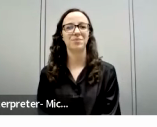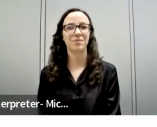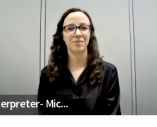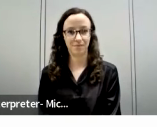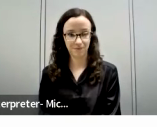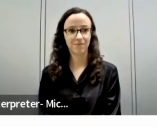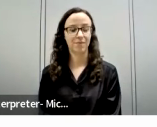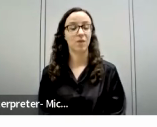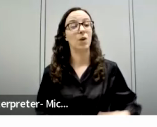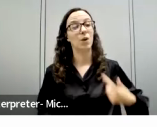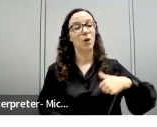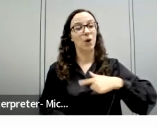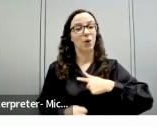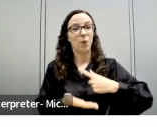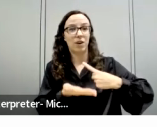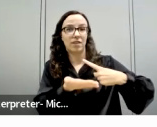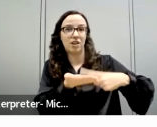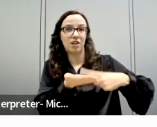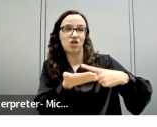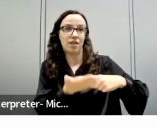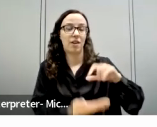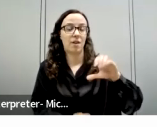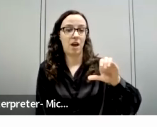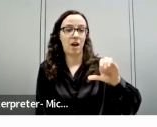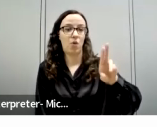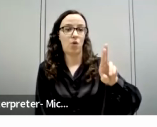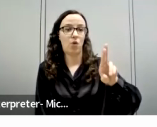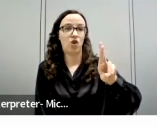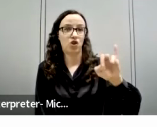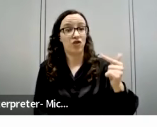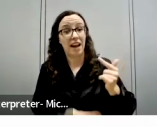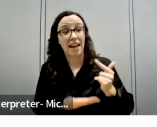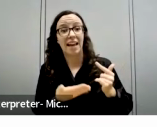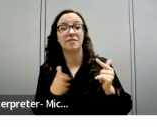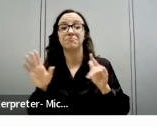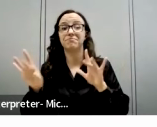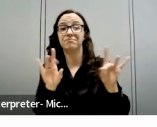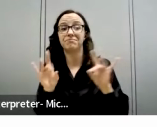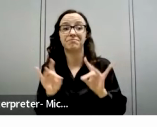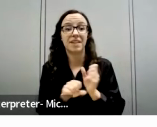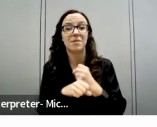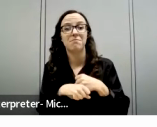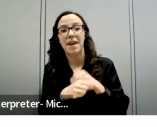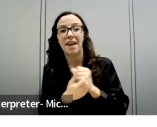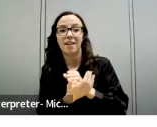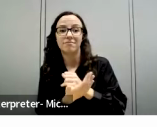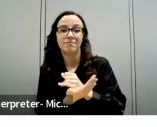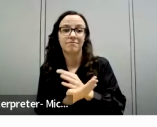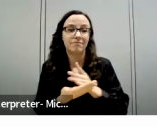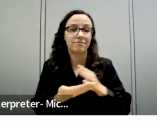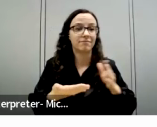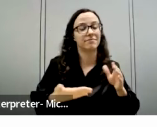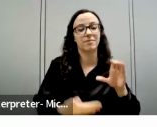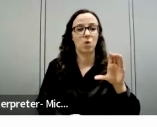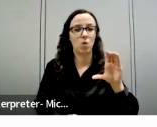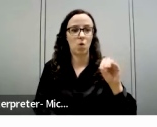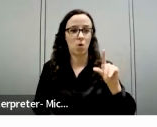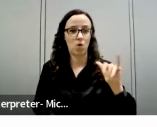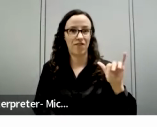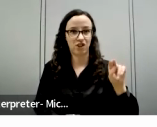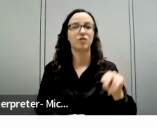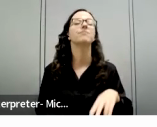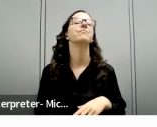We're going to talk a little bit about curating OERs and making a collection. So sometimes, as we can see on this